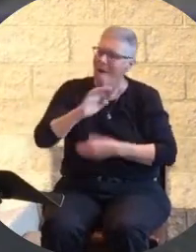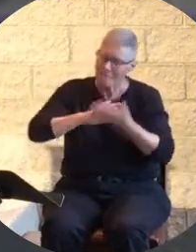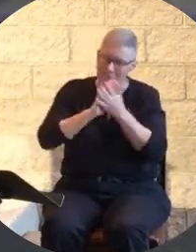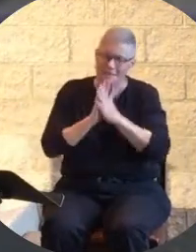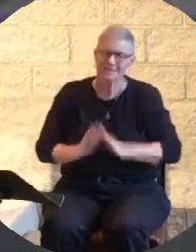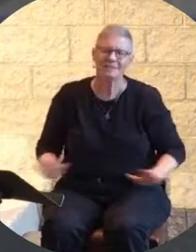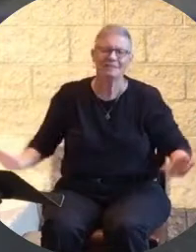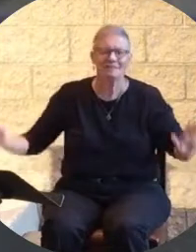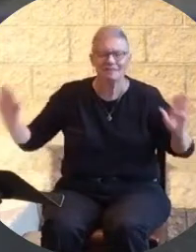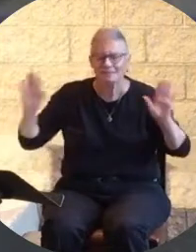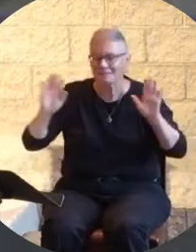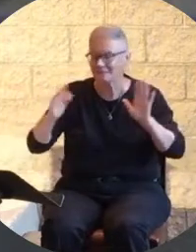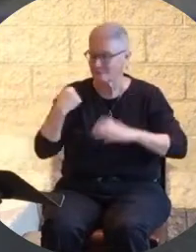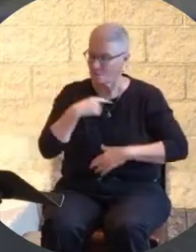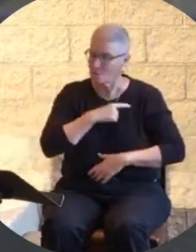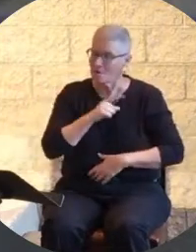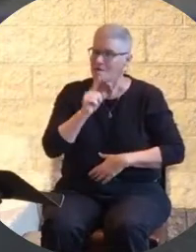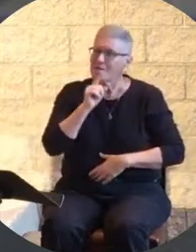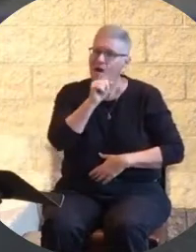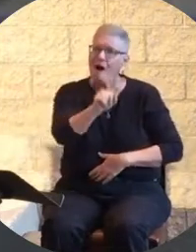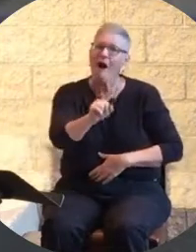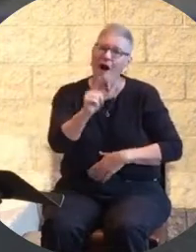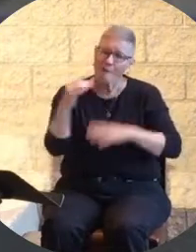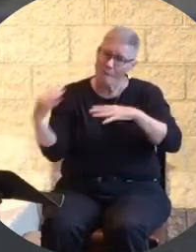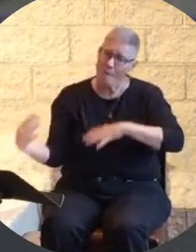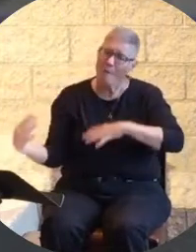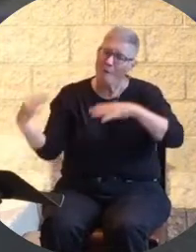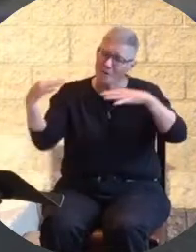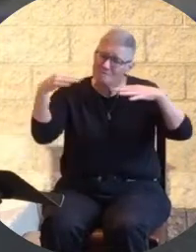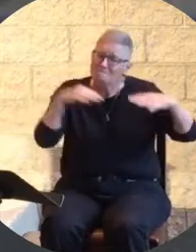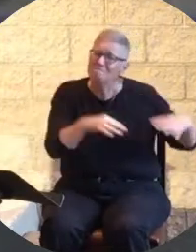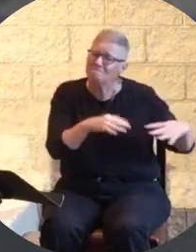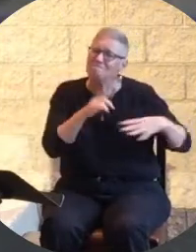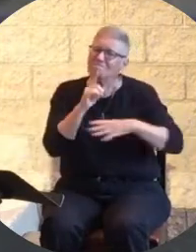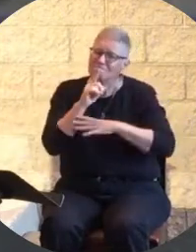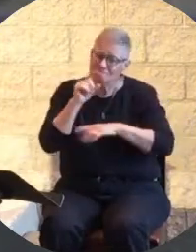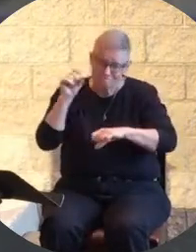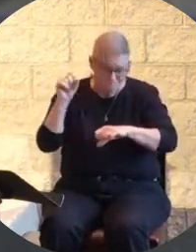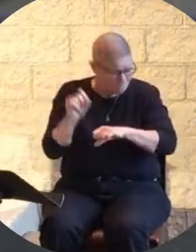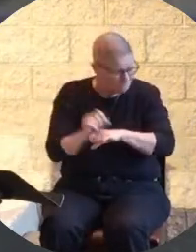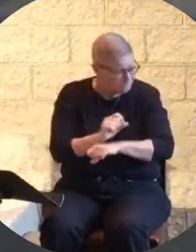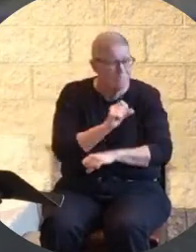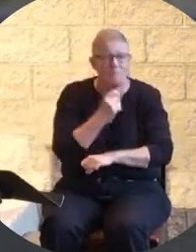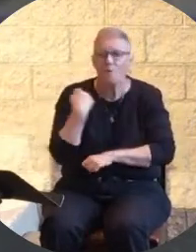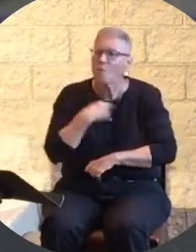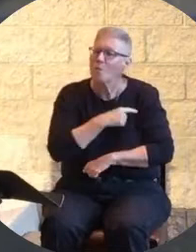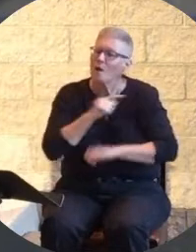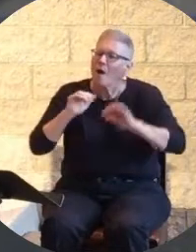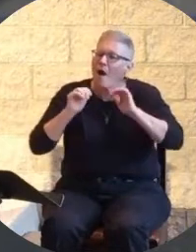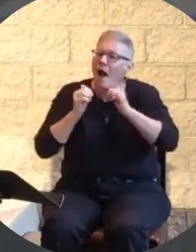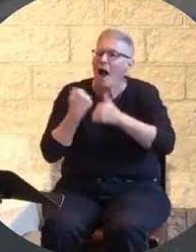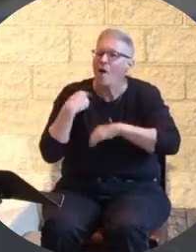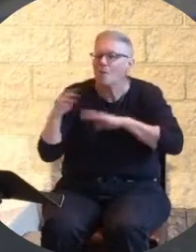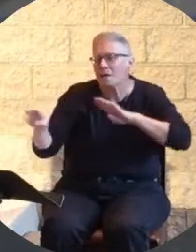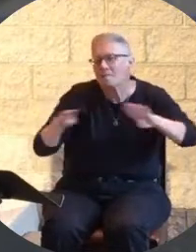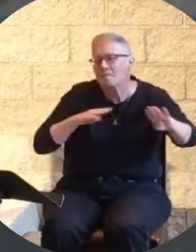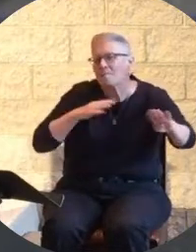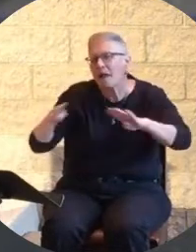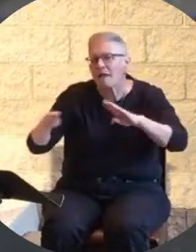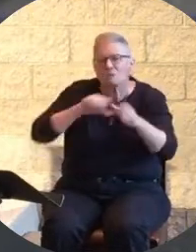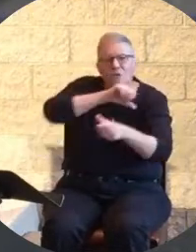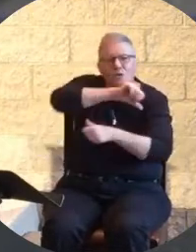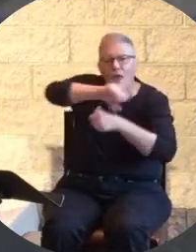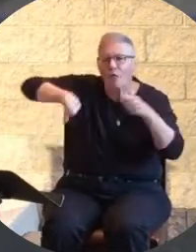peace, we are war, we are how we treat each other